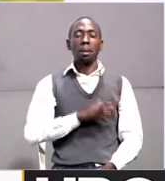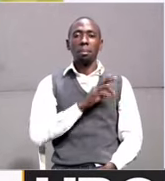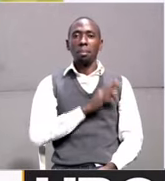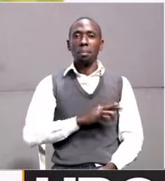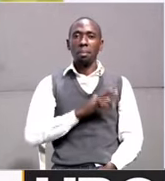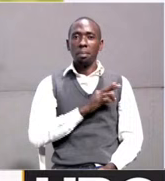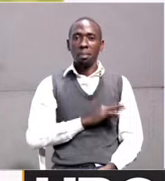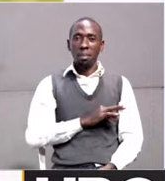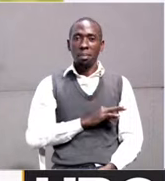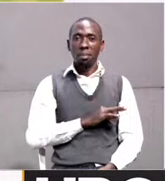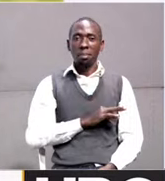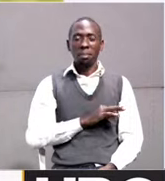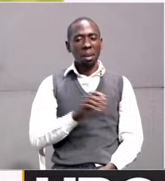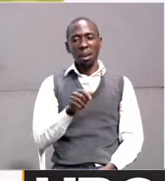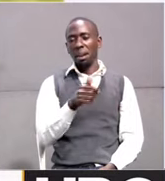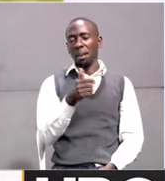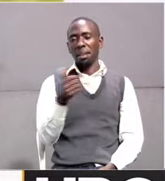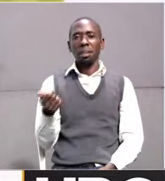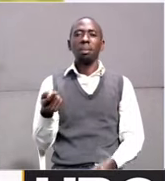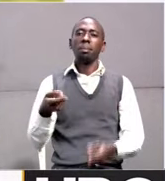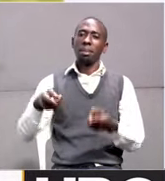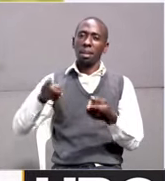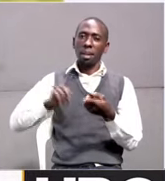and the rest will be added unto you.